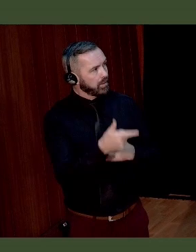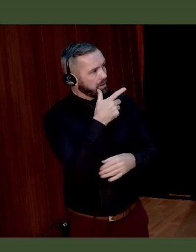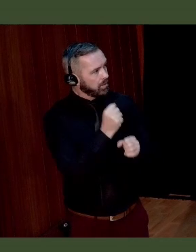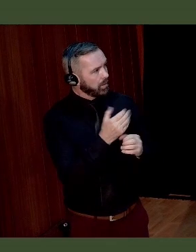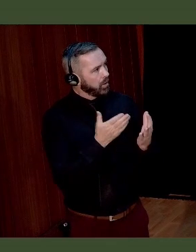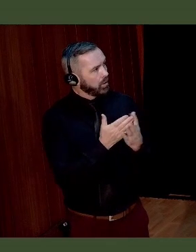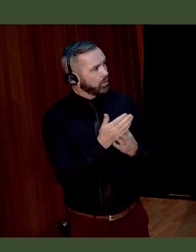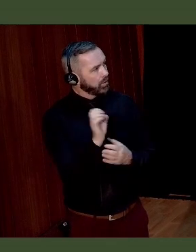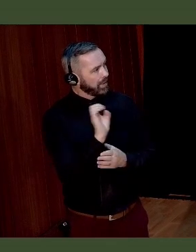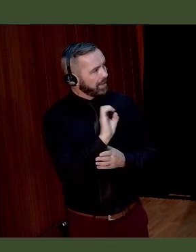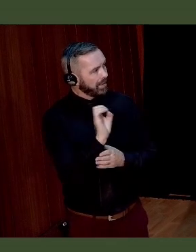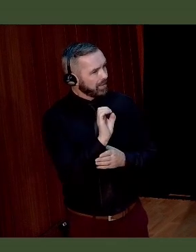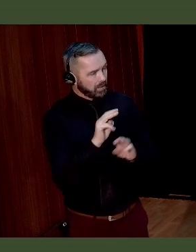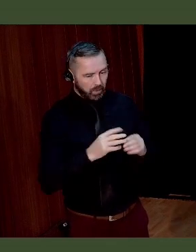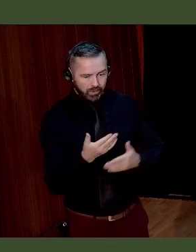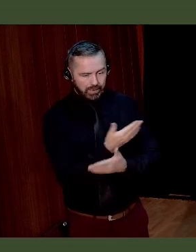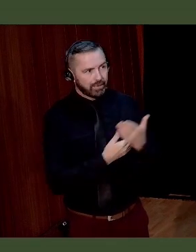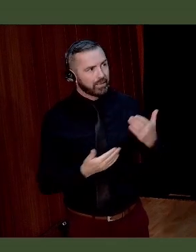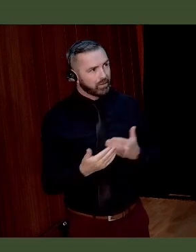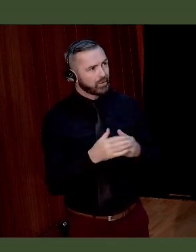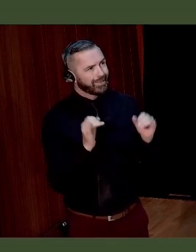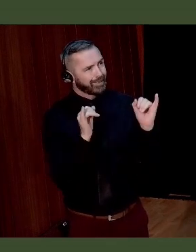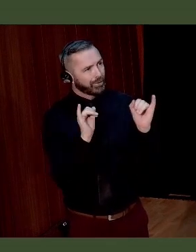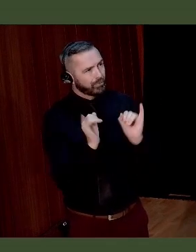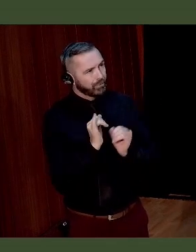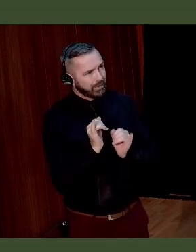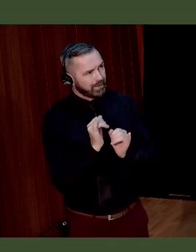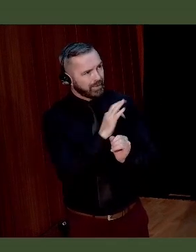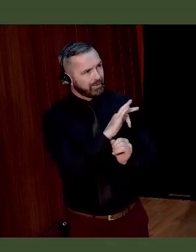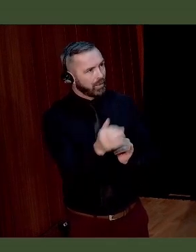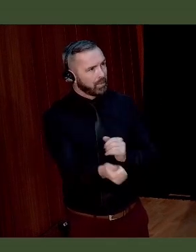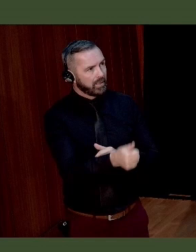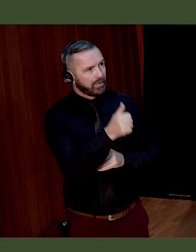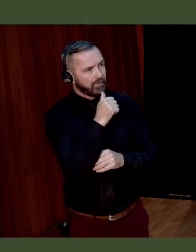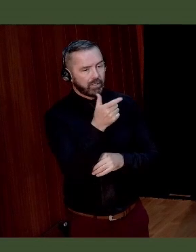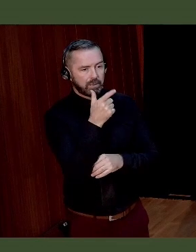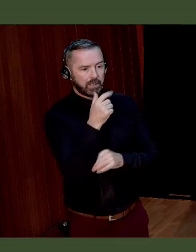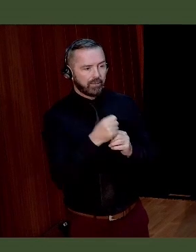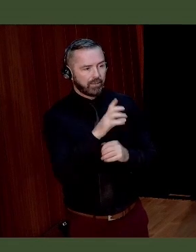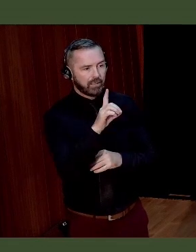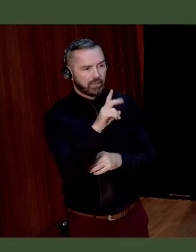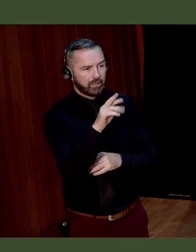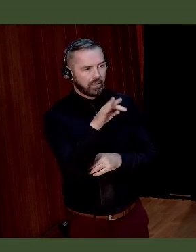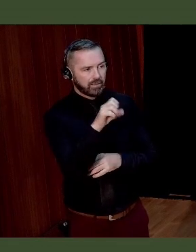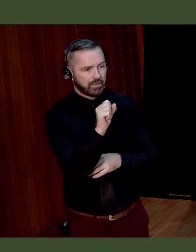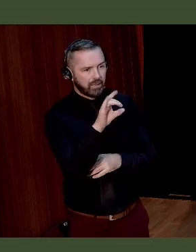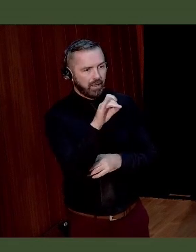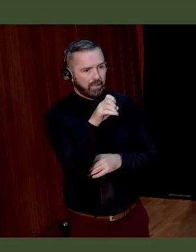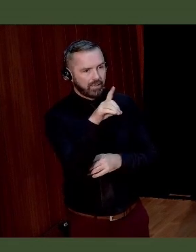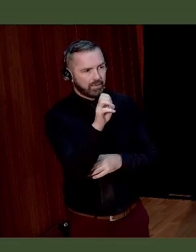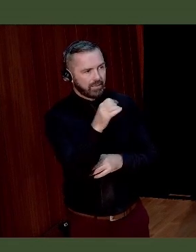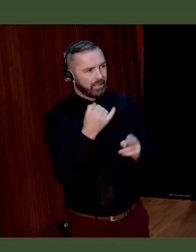that it was through the medium of English that was mostly discussed, the crisis from the first speech of Douglas Hyde in